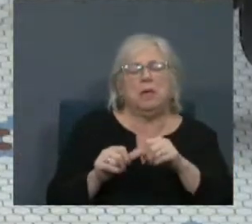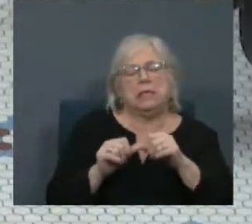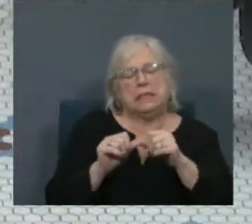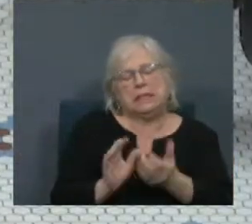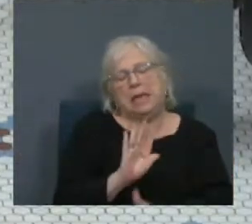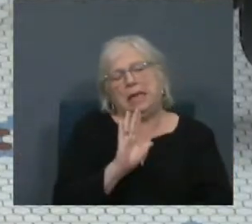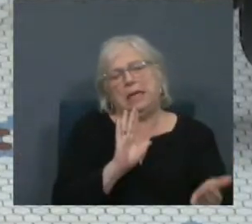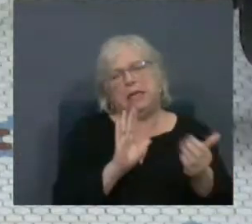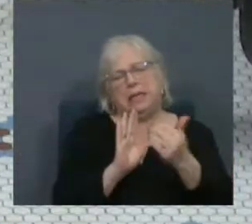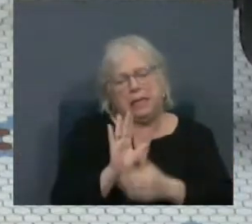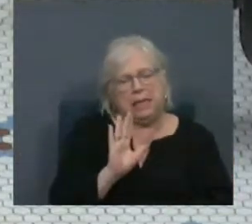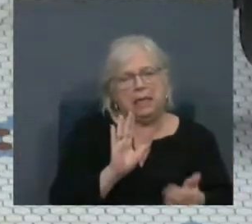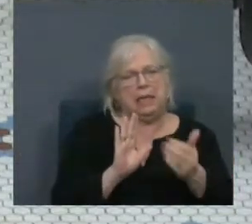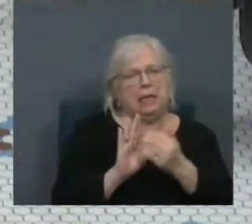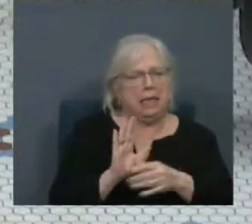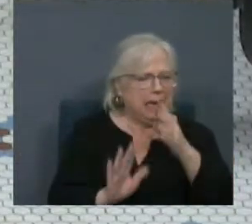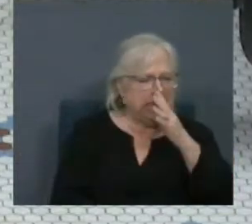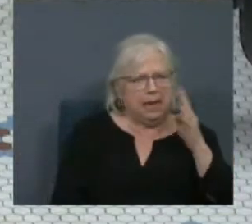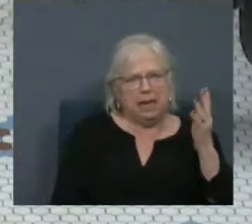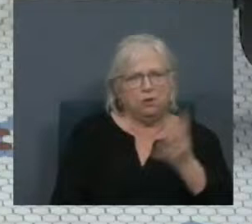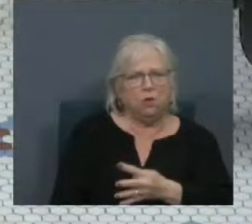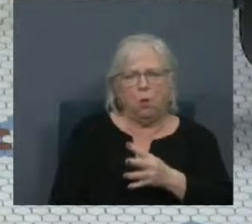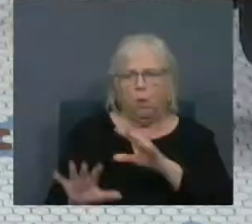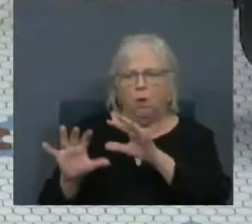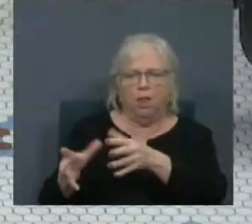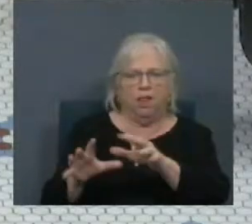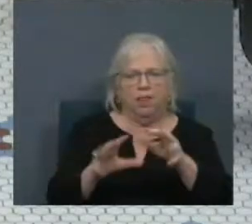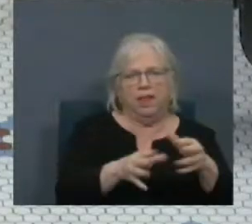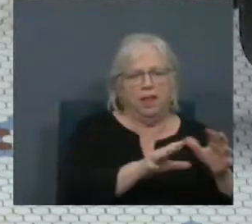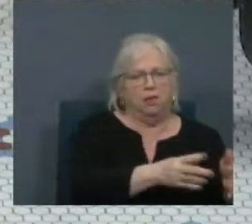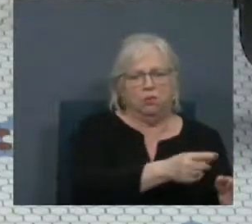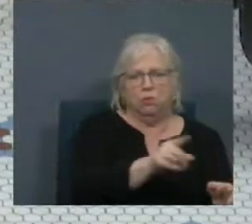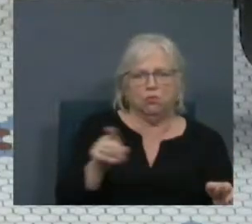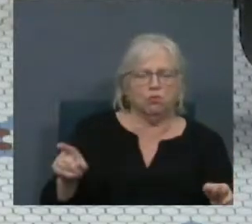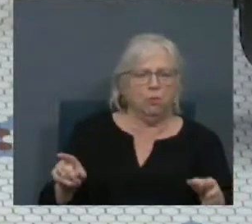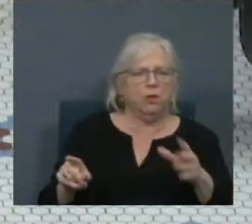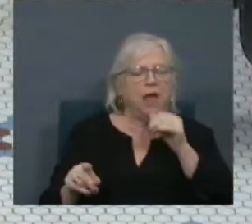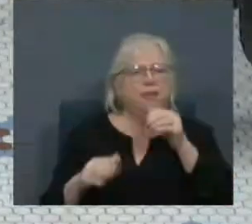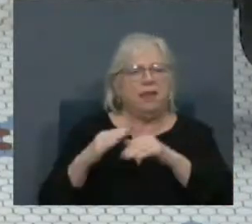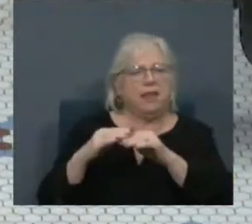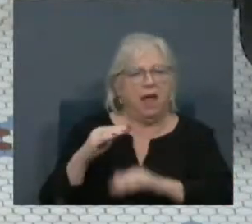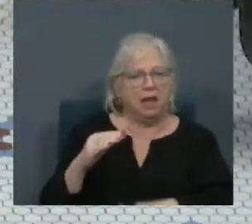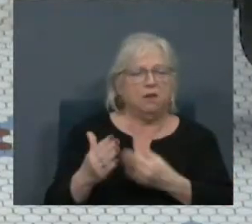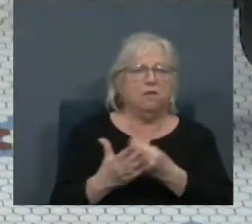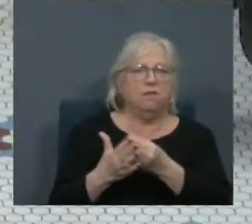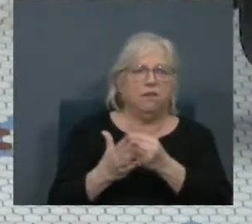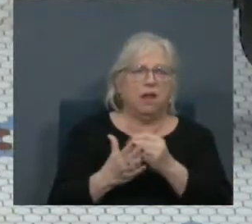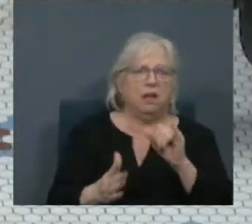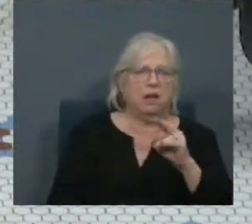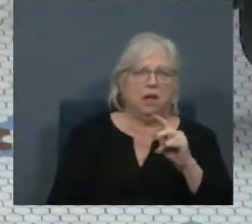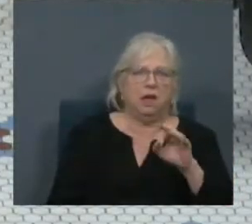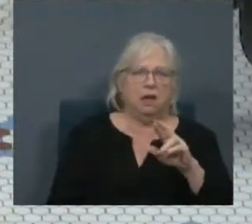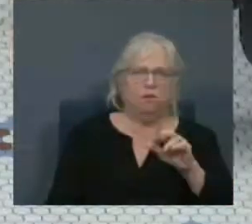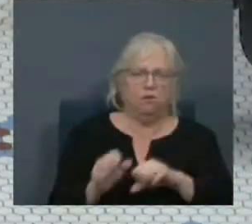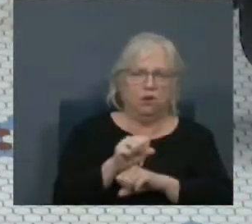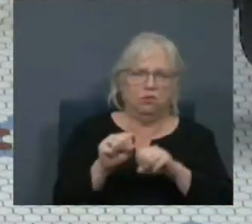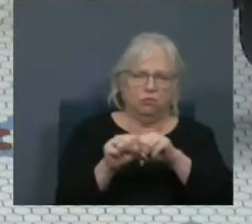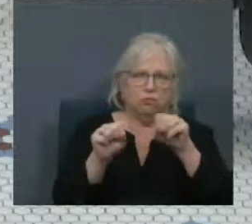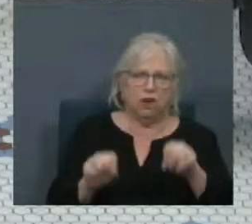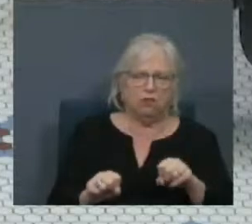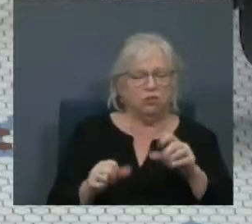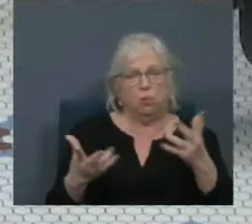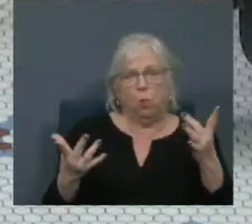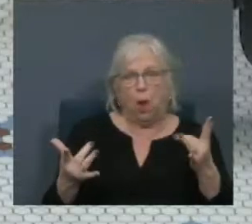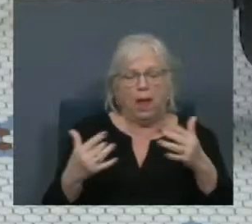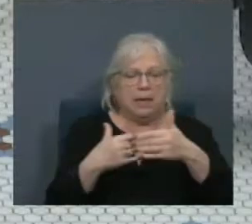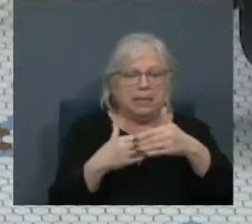continuously ignore these groups and these underfunded infrastructures to send